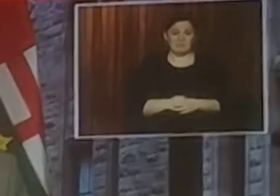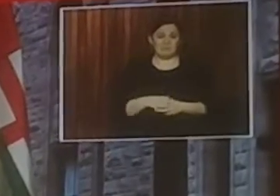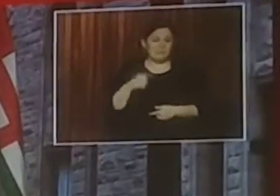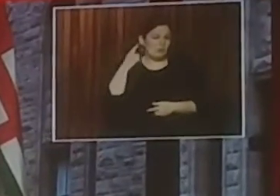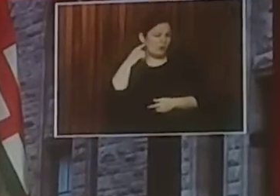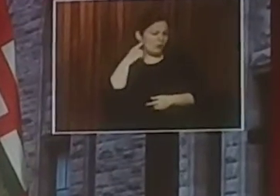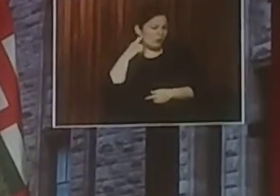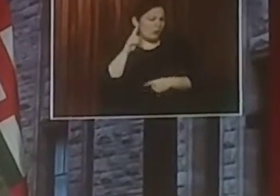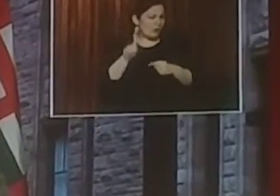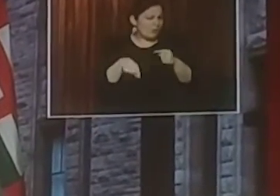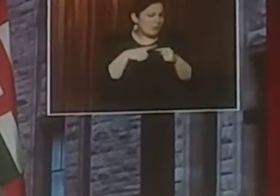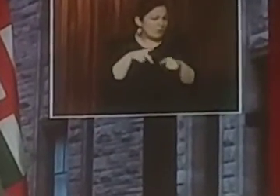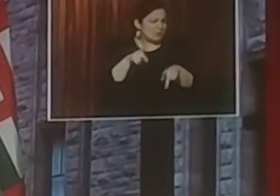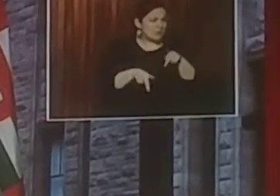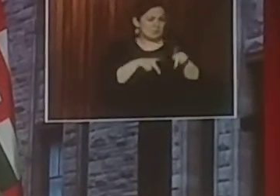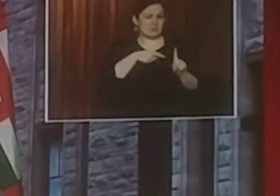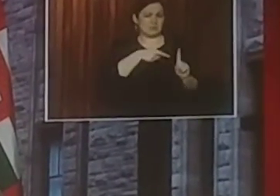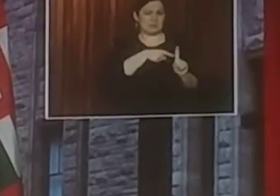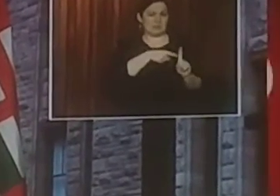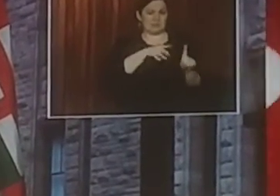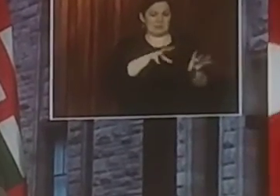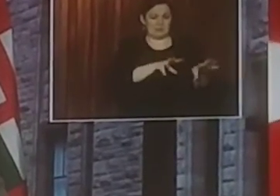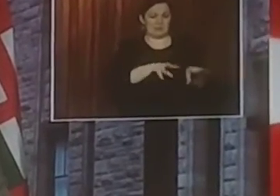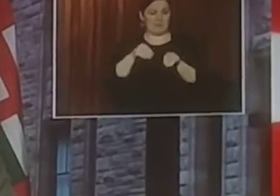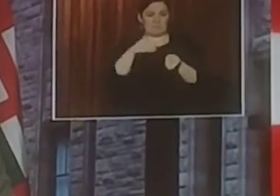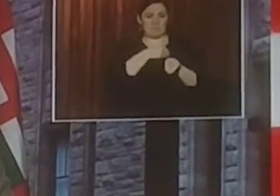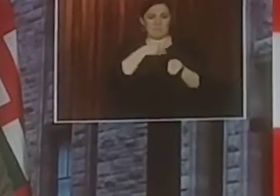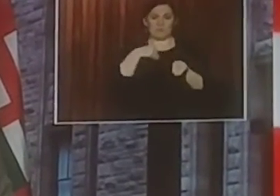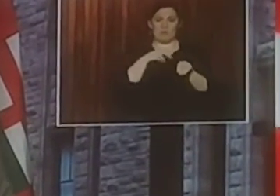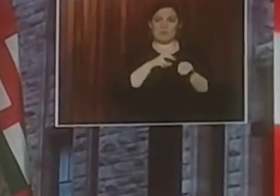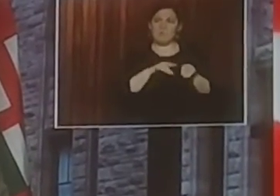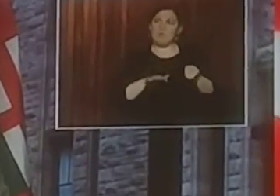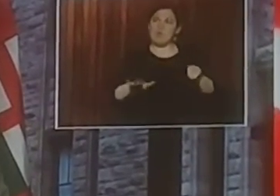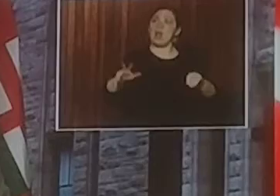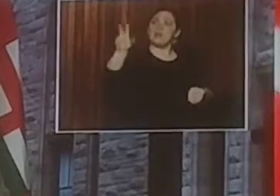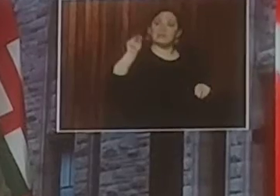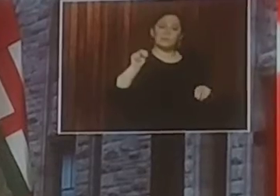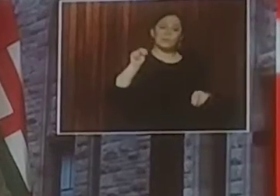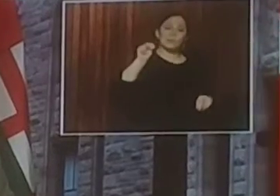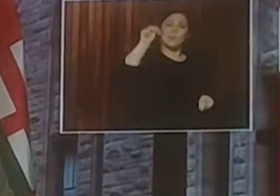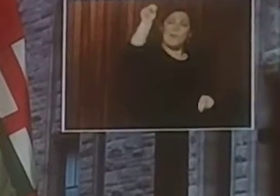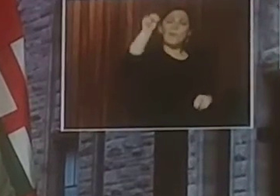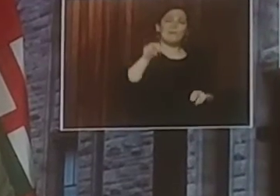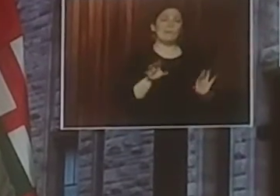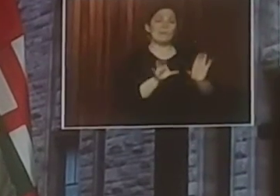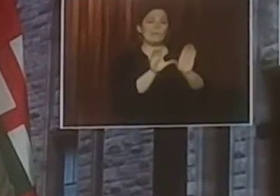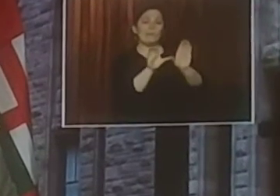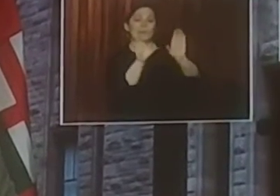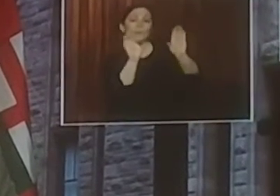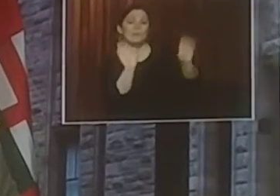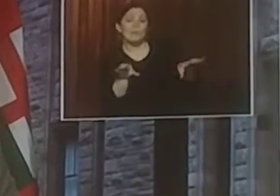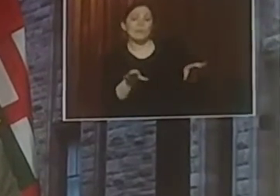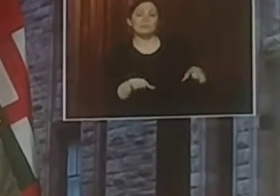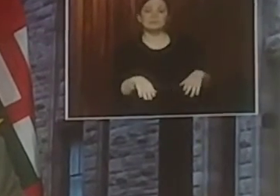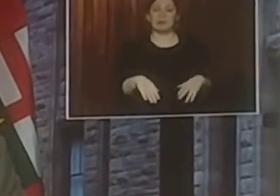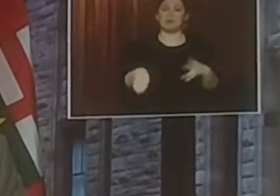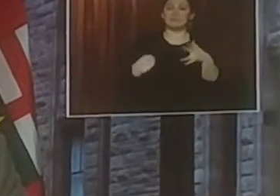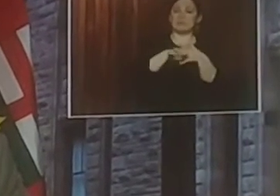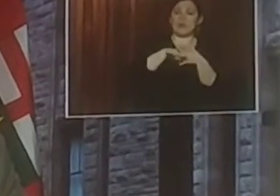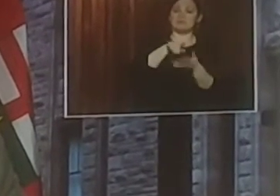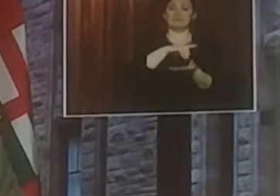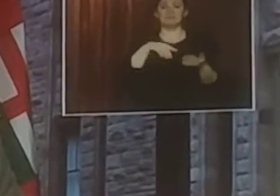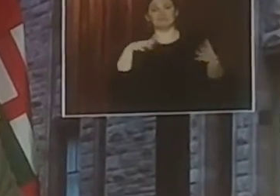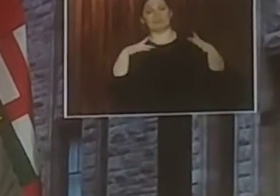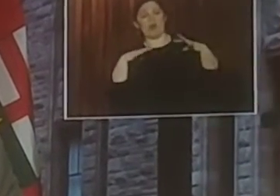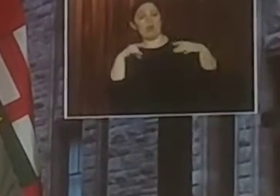to go up to northern areas, to cottages and that. It's like an extended March break, a holiday, whatever and that. And while that may seem